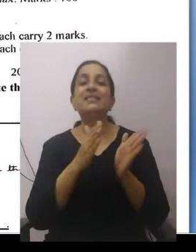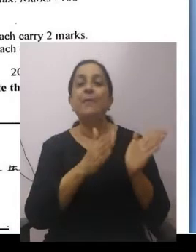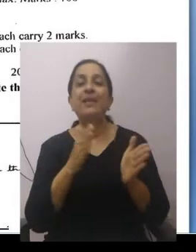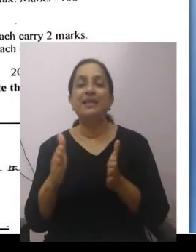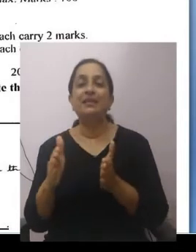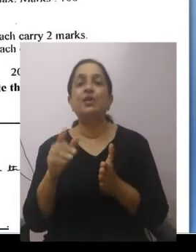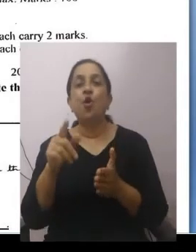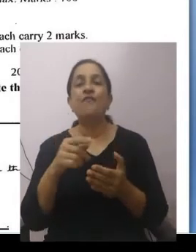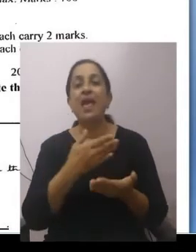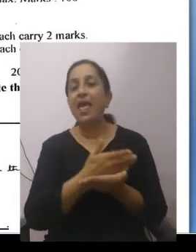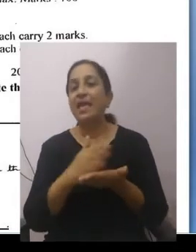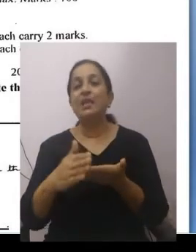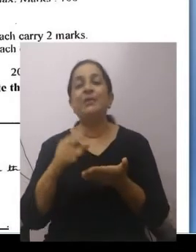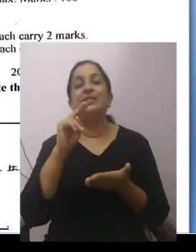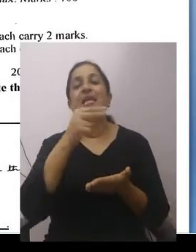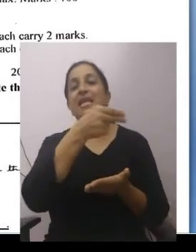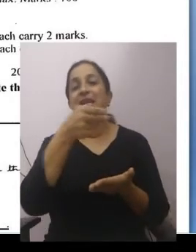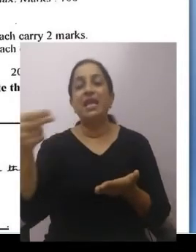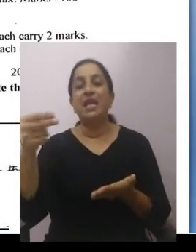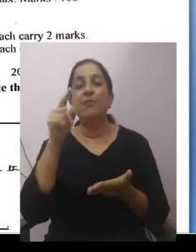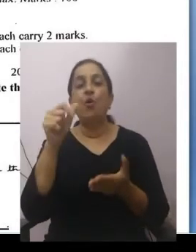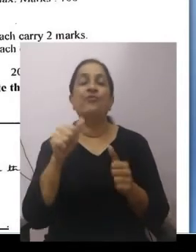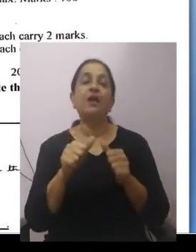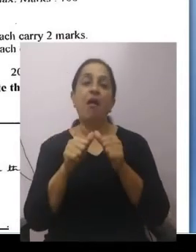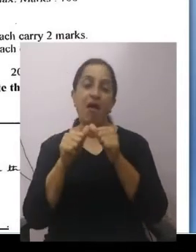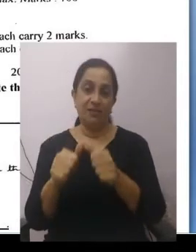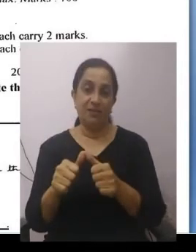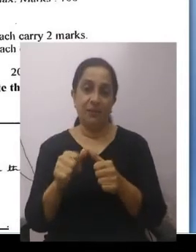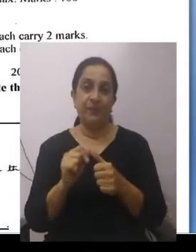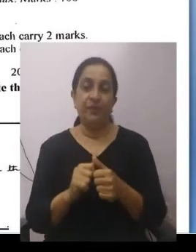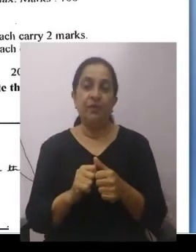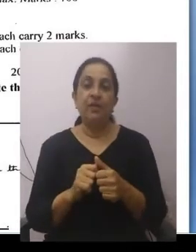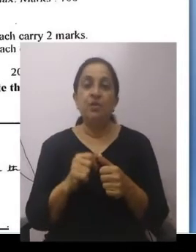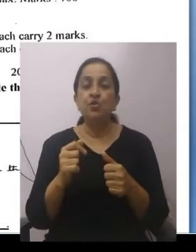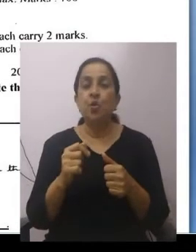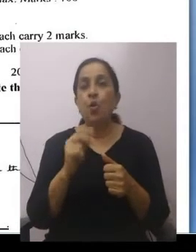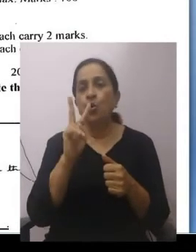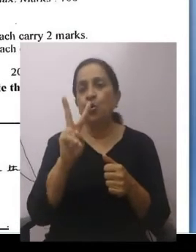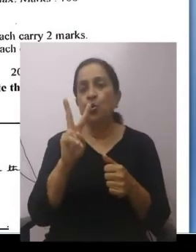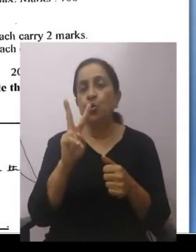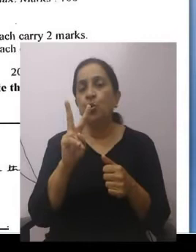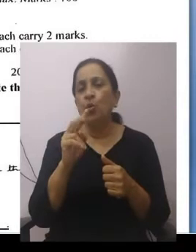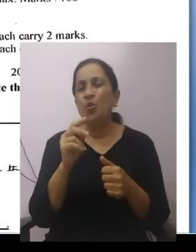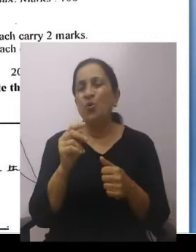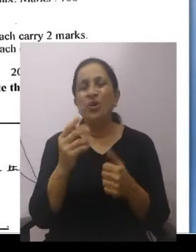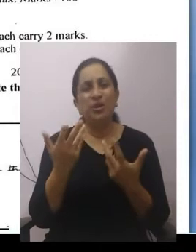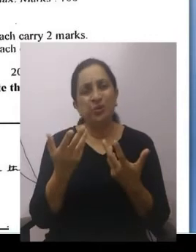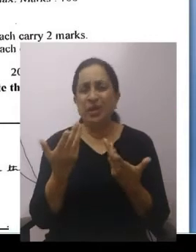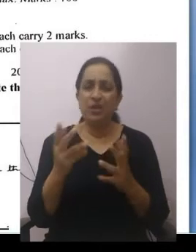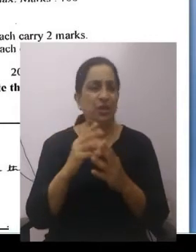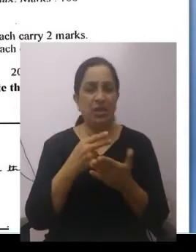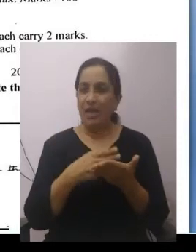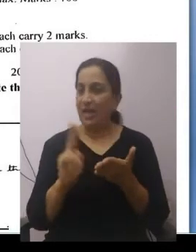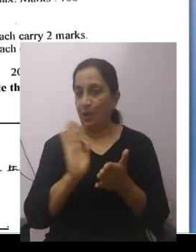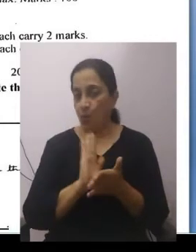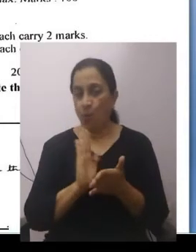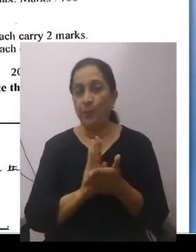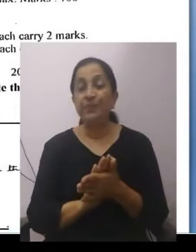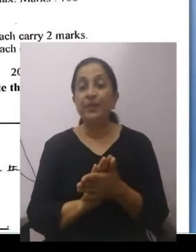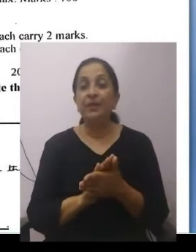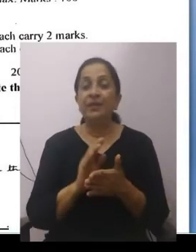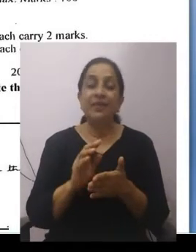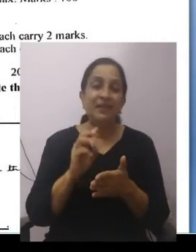of elimination. Sometimes you may be able to eliminate 2, you may be having doubt. So you can then